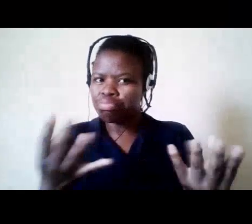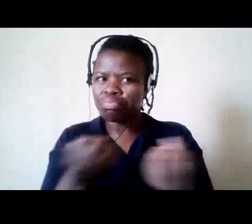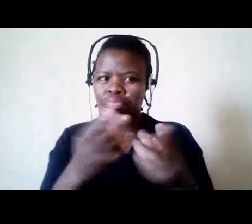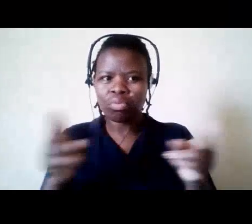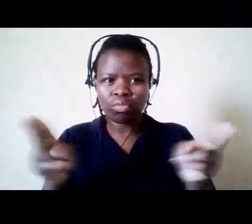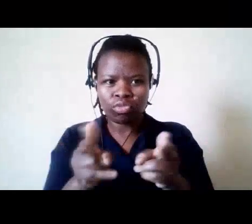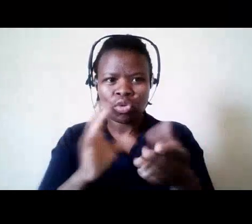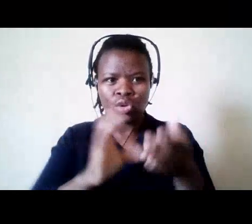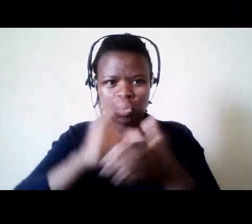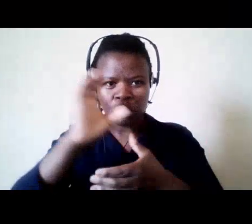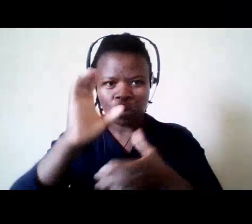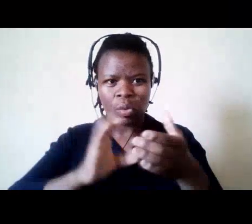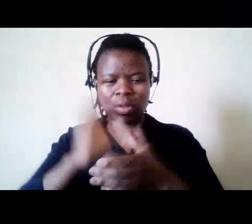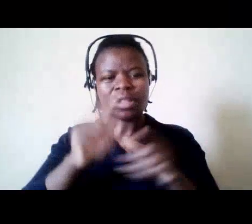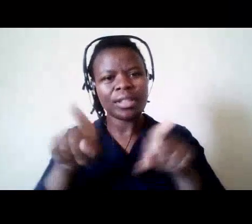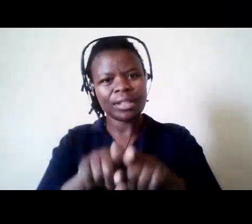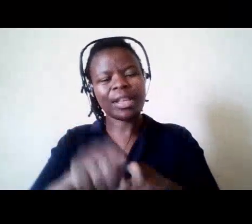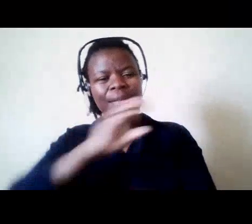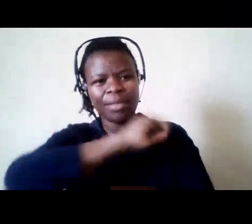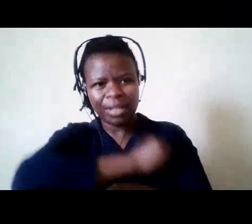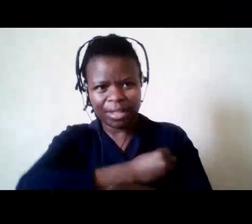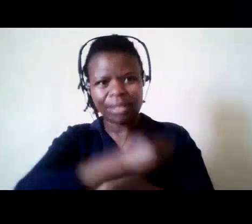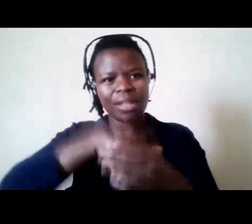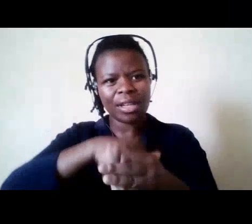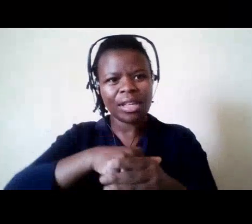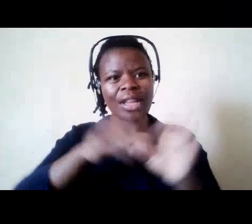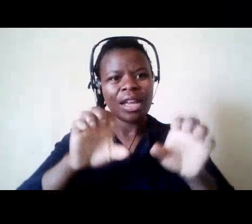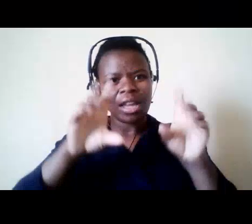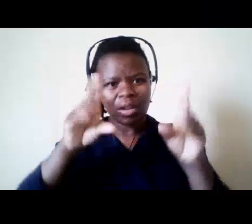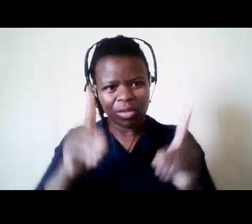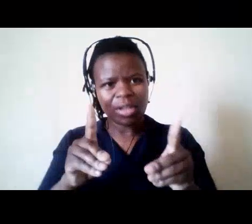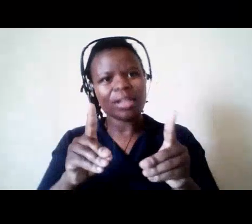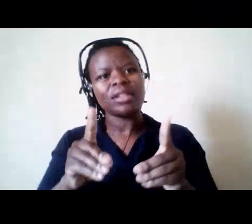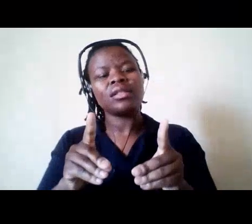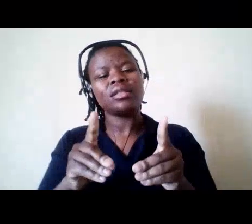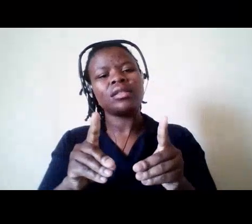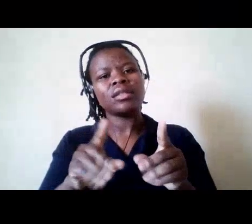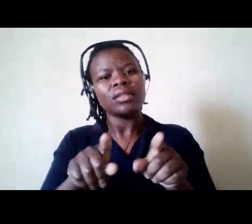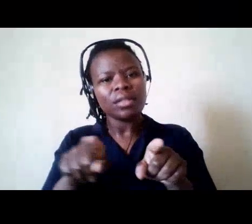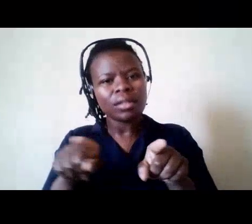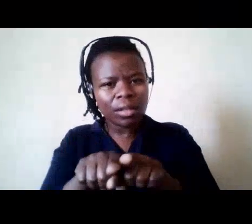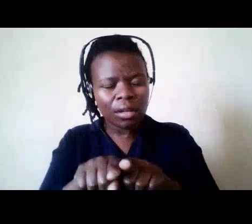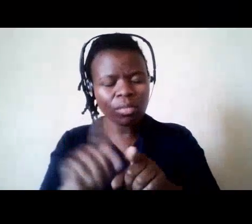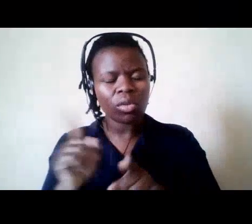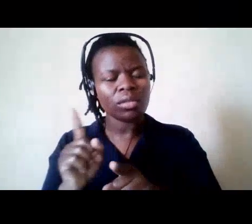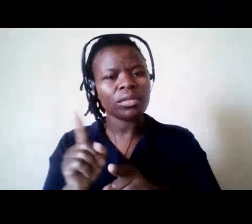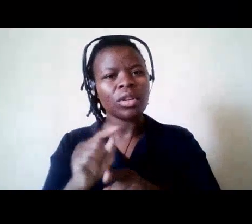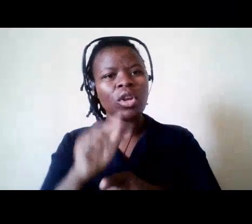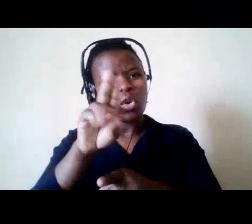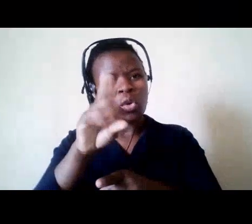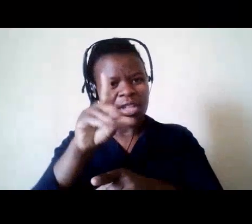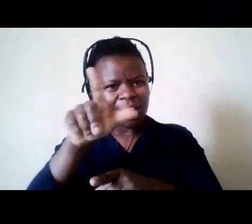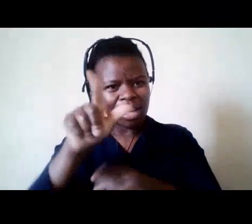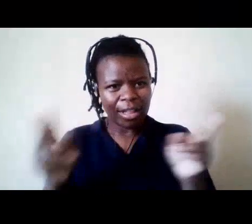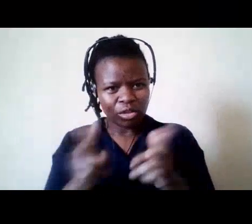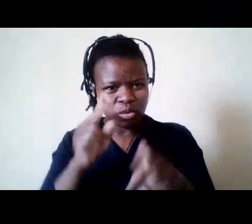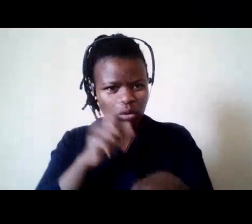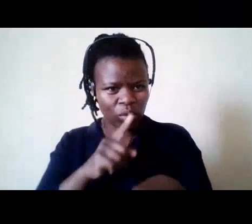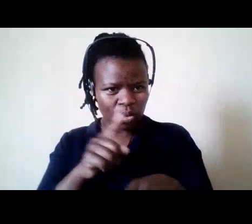disability studies in education short courses, Lego Braille Bricks short course, and UDL short course.